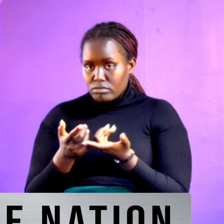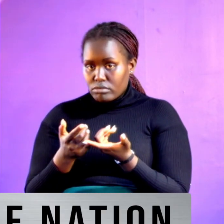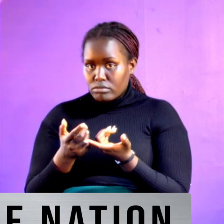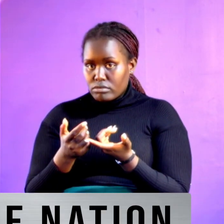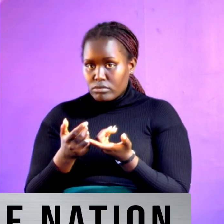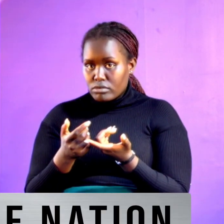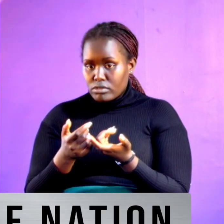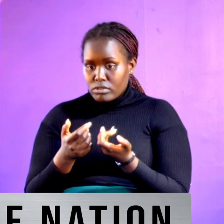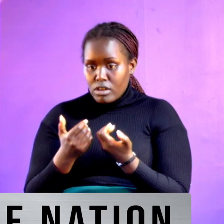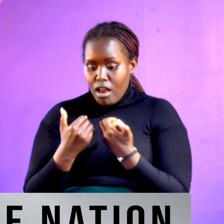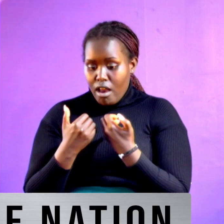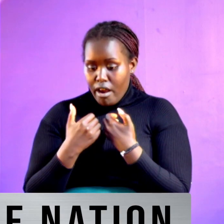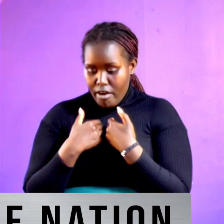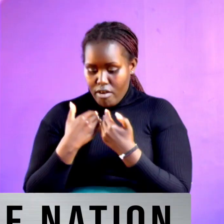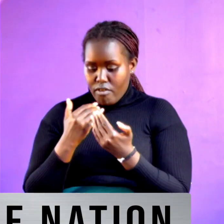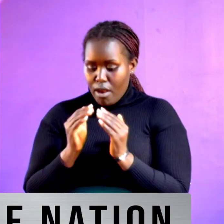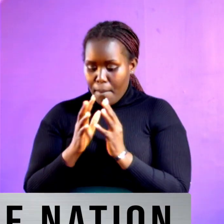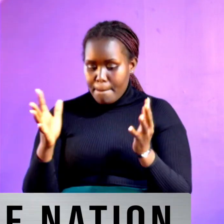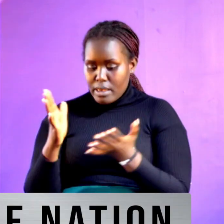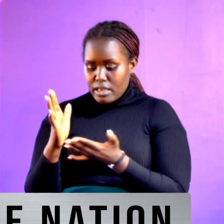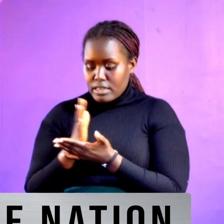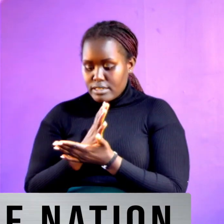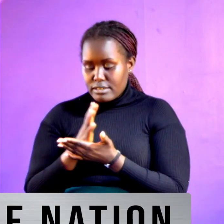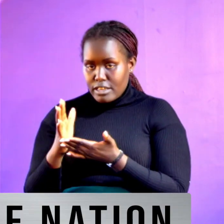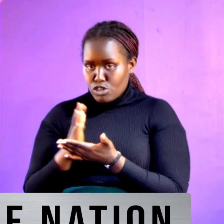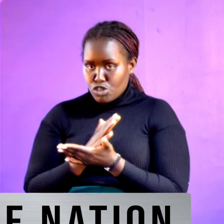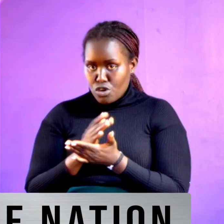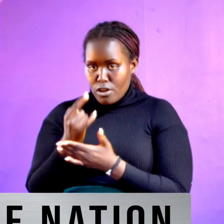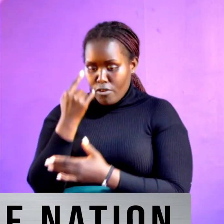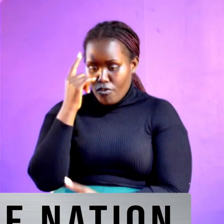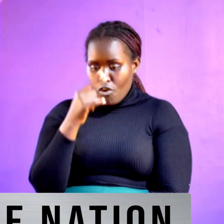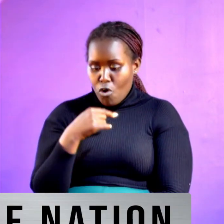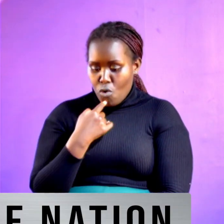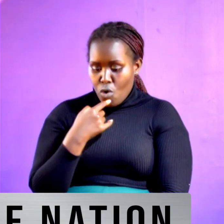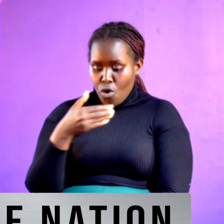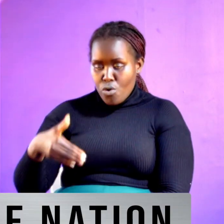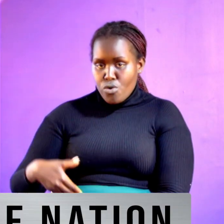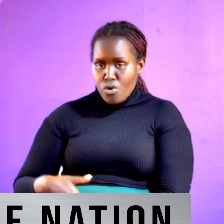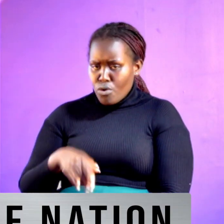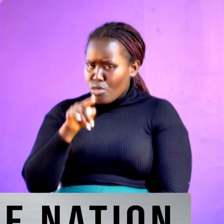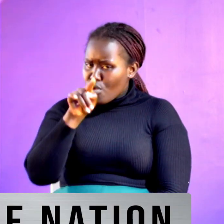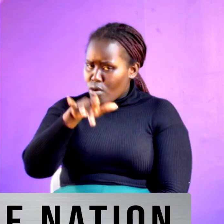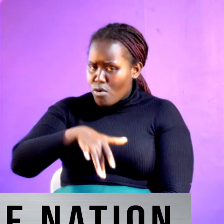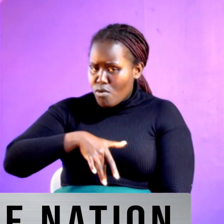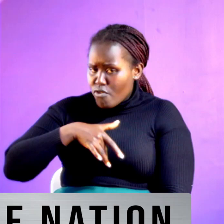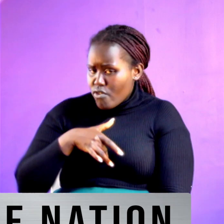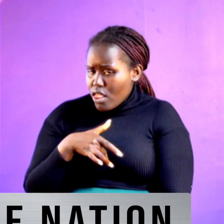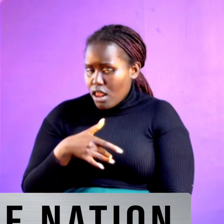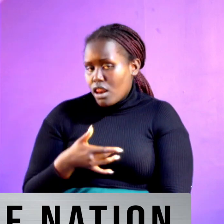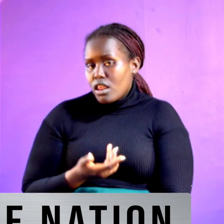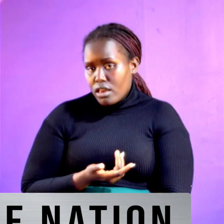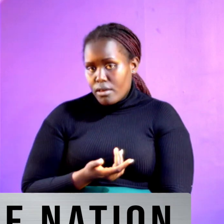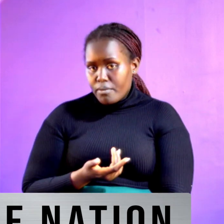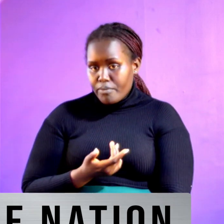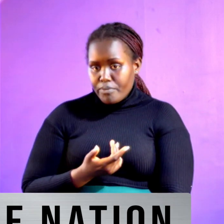a huge section of the youth. Do you feel like